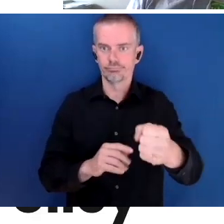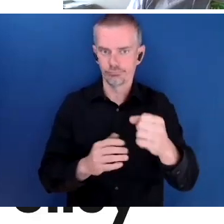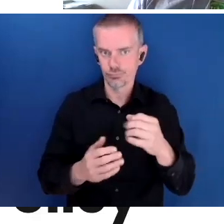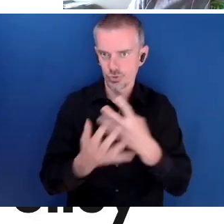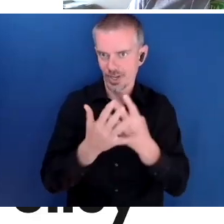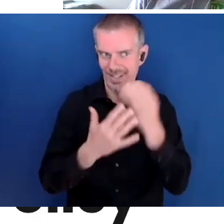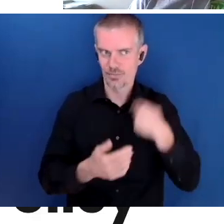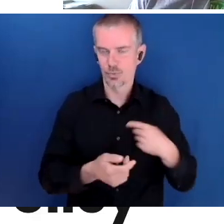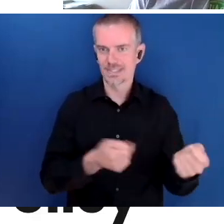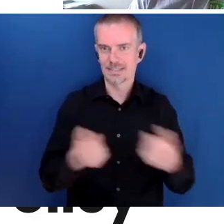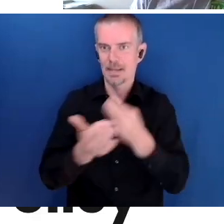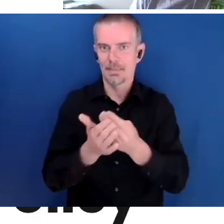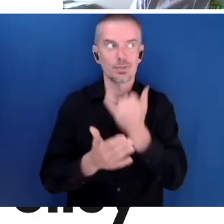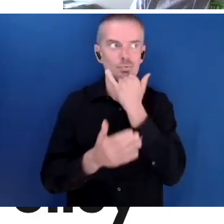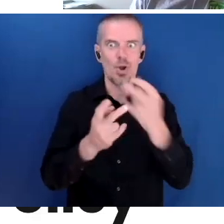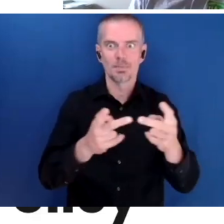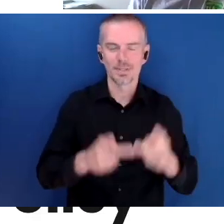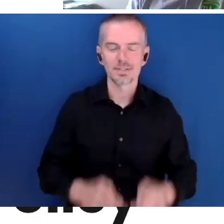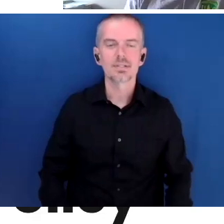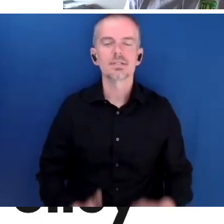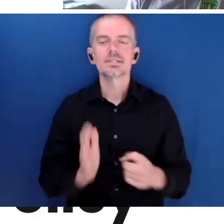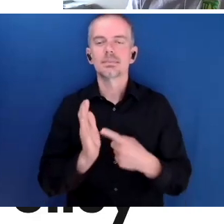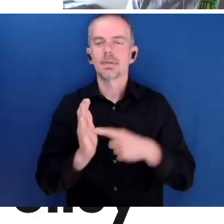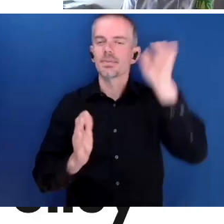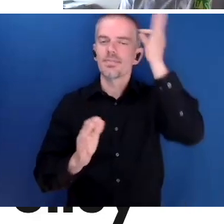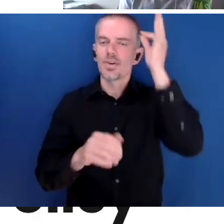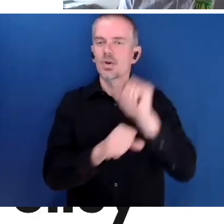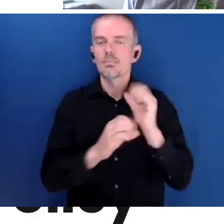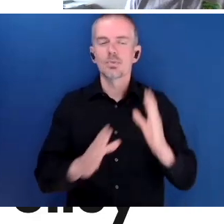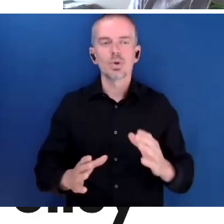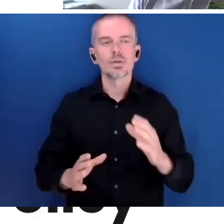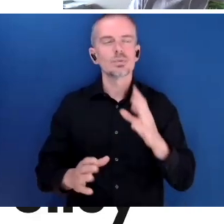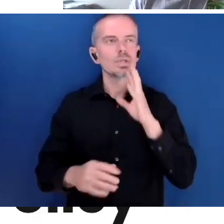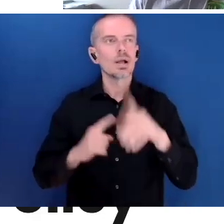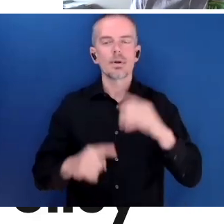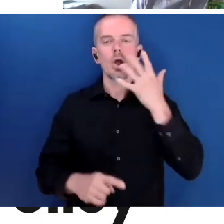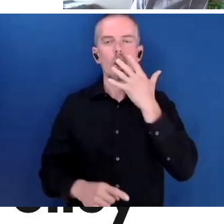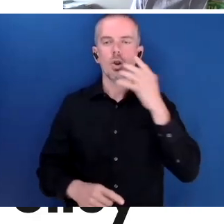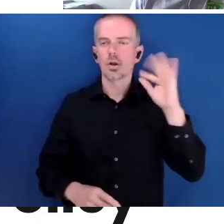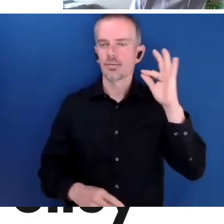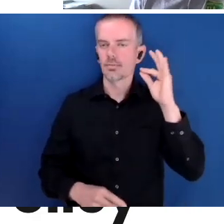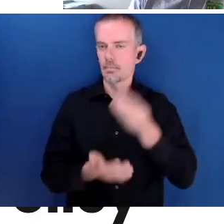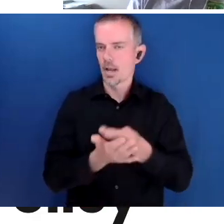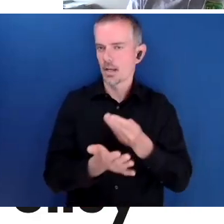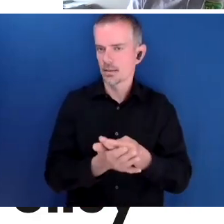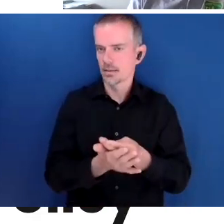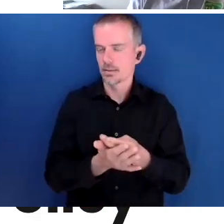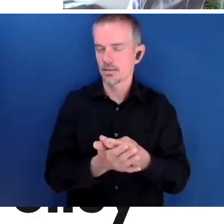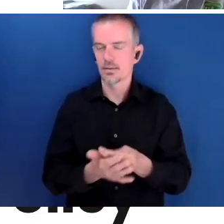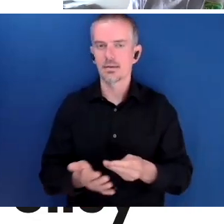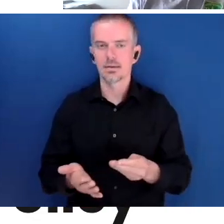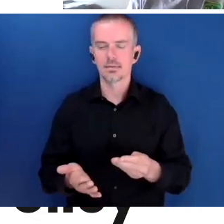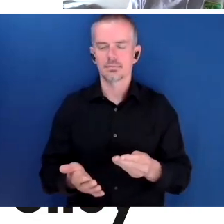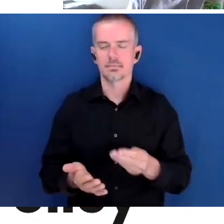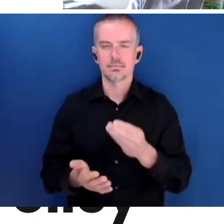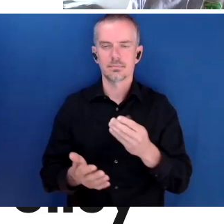And so you'll sometimes hear federal employees talk about the color of money. And that's really kind of what is the